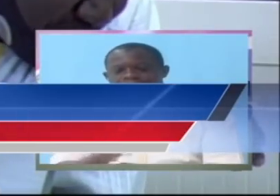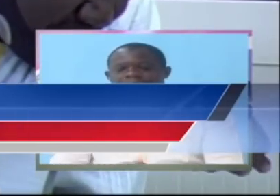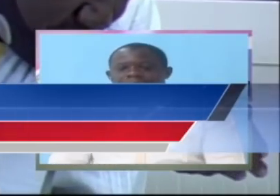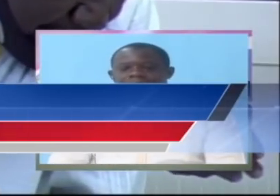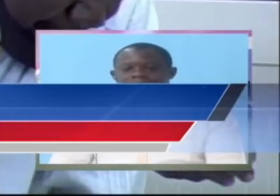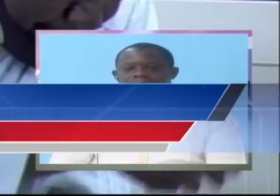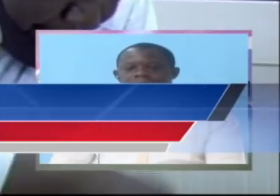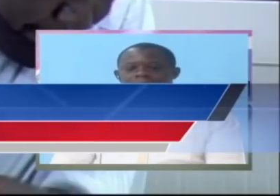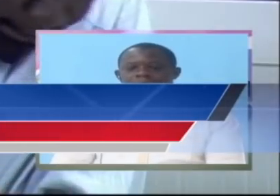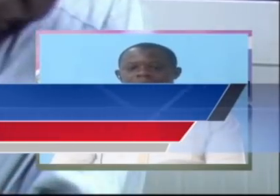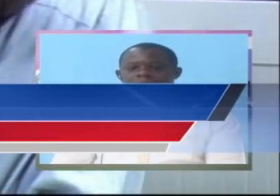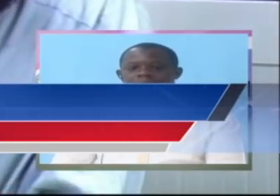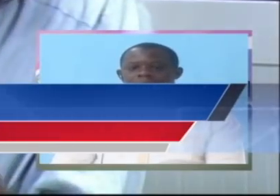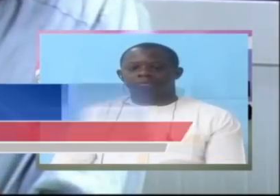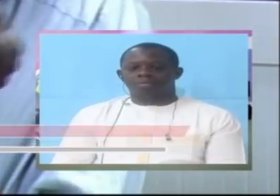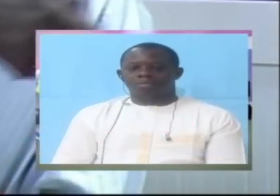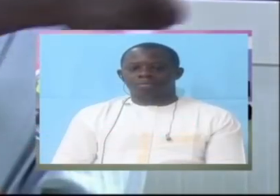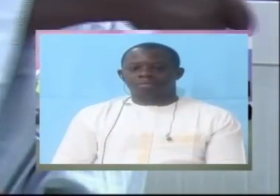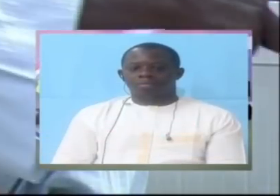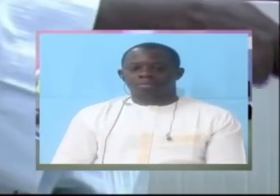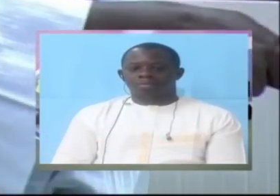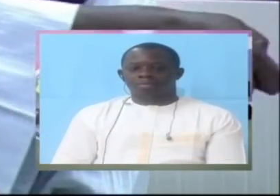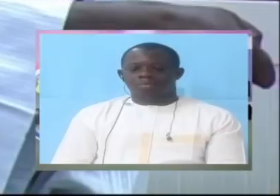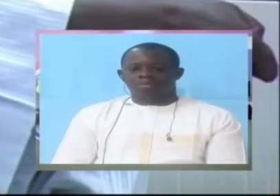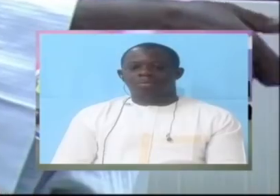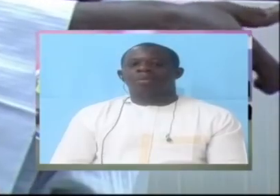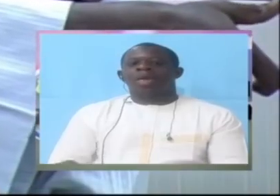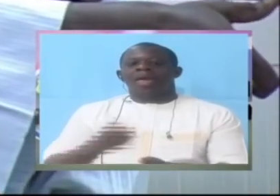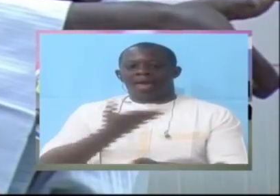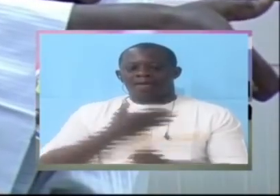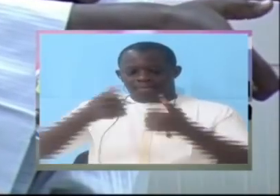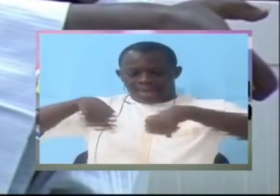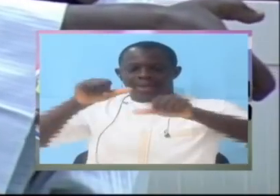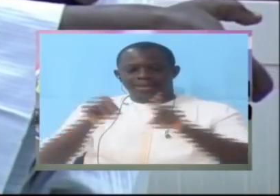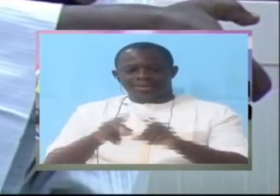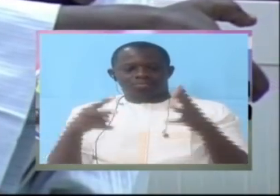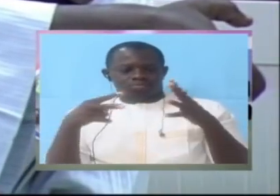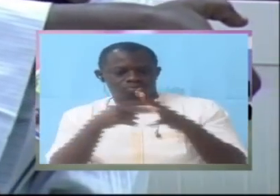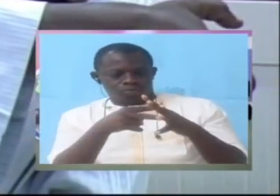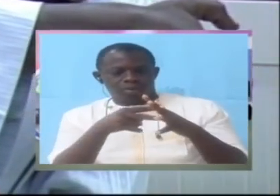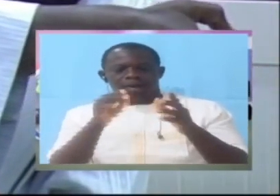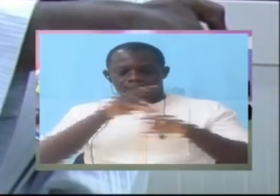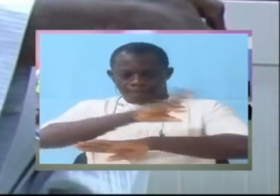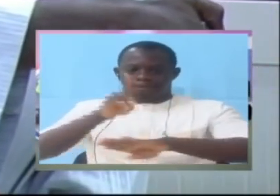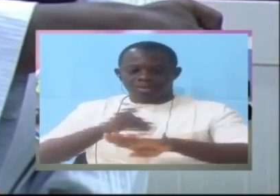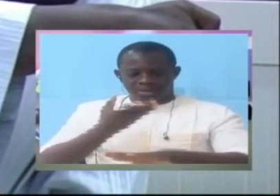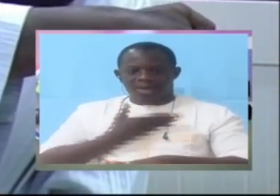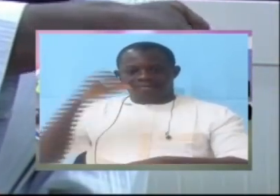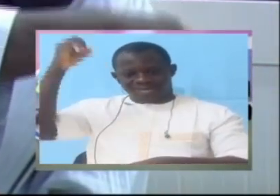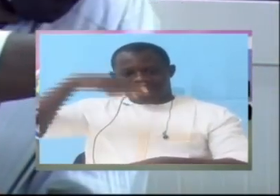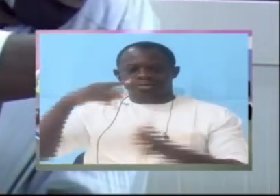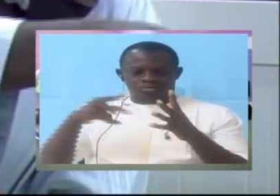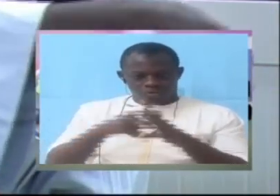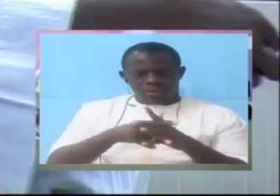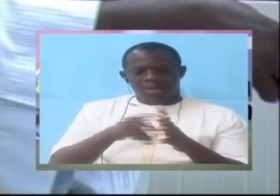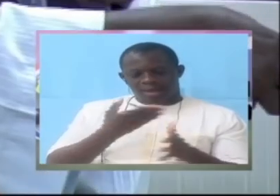40 people, including political detainees. A father to 7 kids taking care of his mom and dad. The witness said his arrest and detention caused